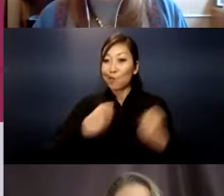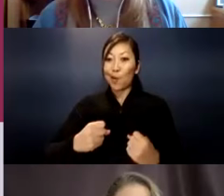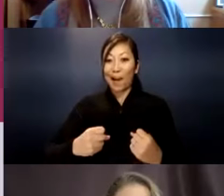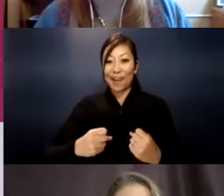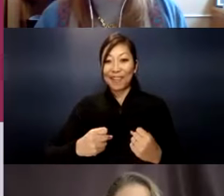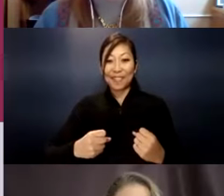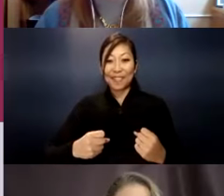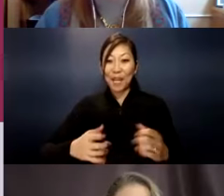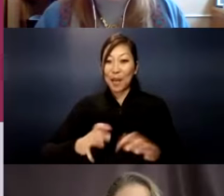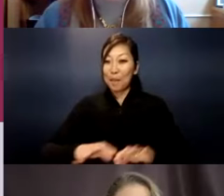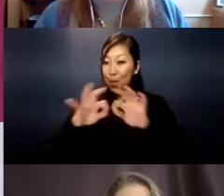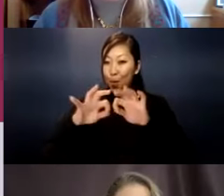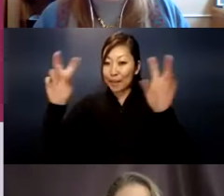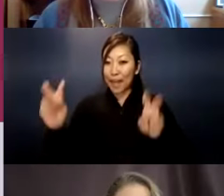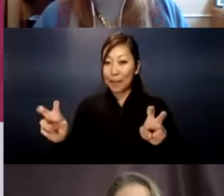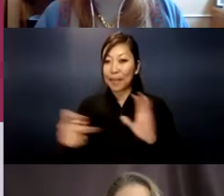high.